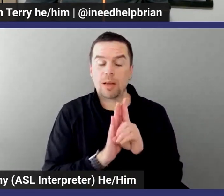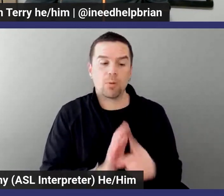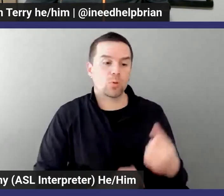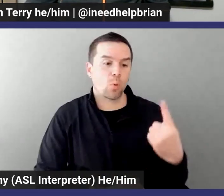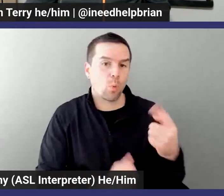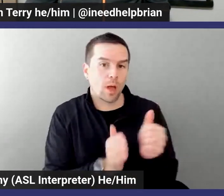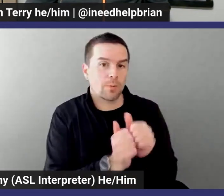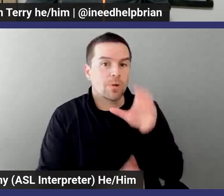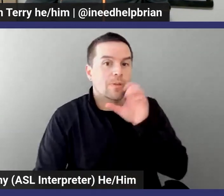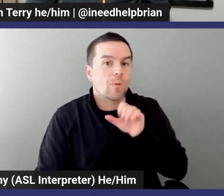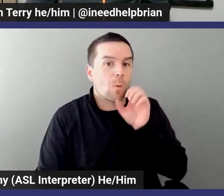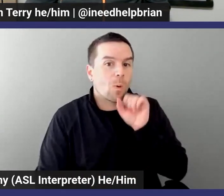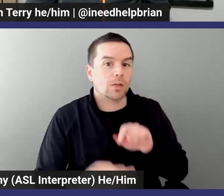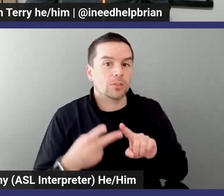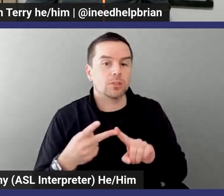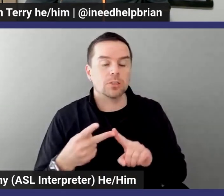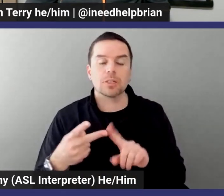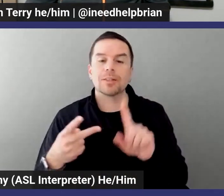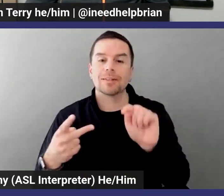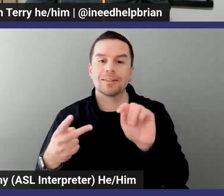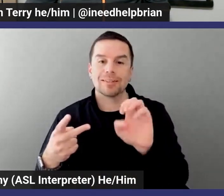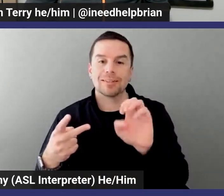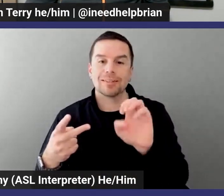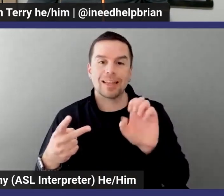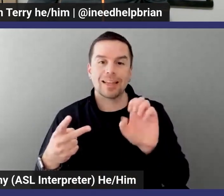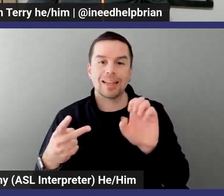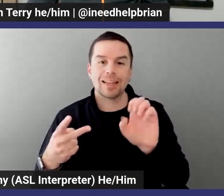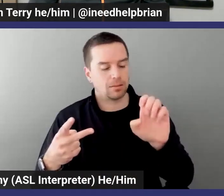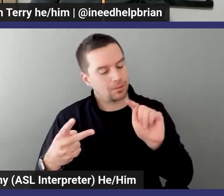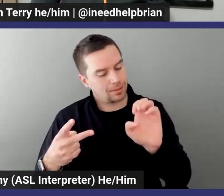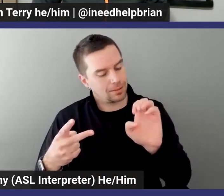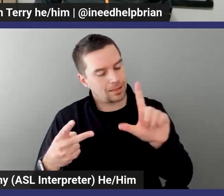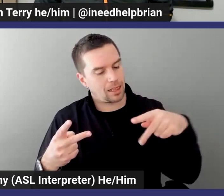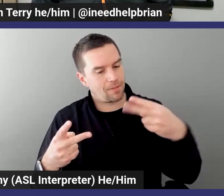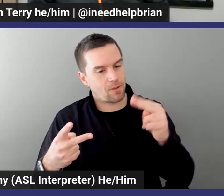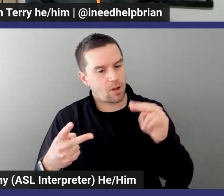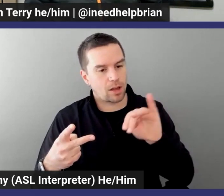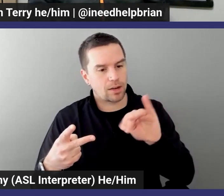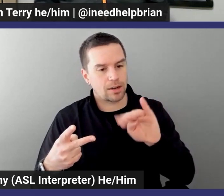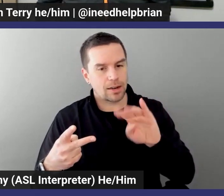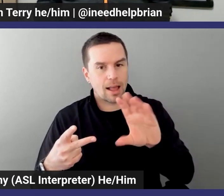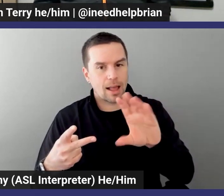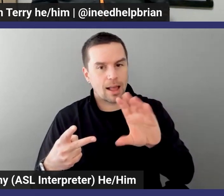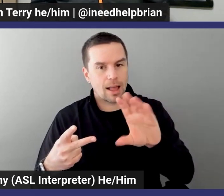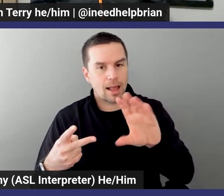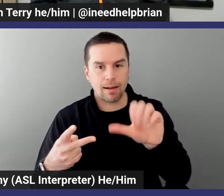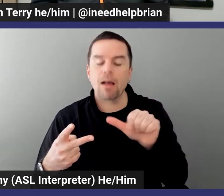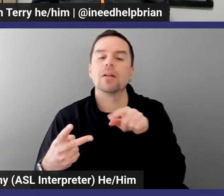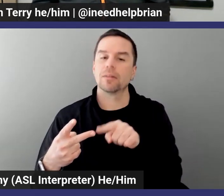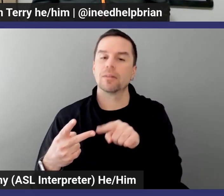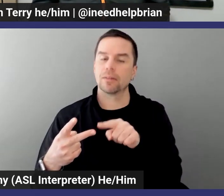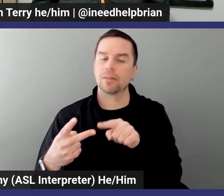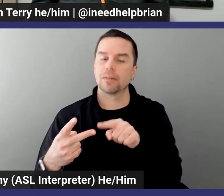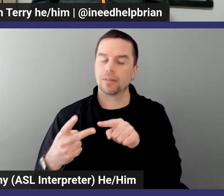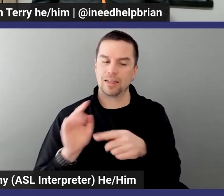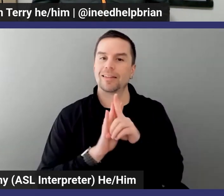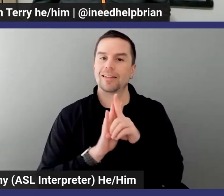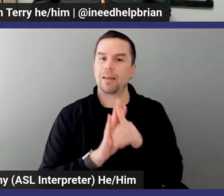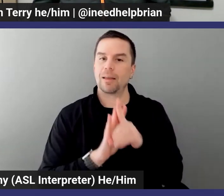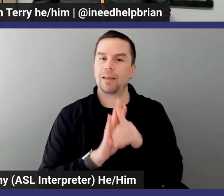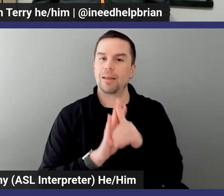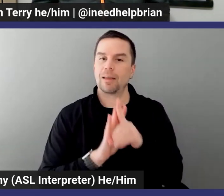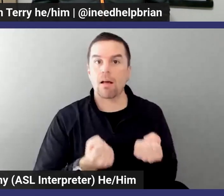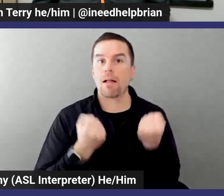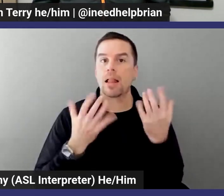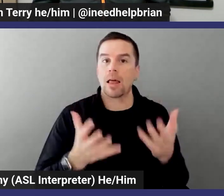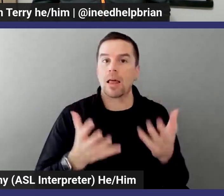Telefonica, that we are actually that are on demonstration there. A lot of customers and our CSP partners